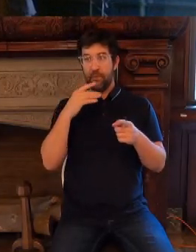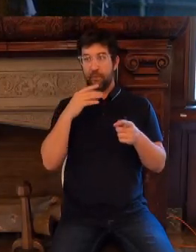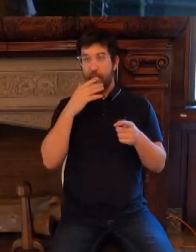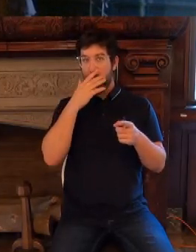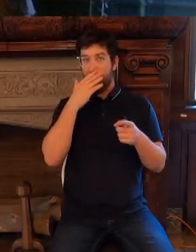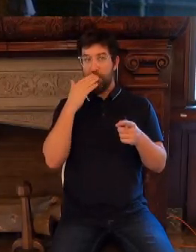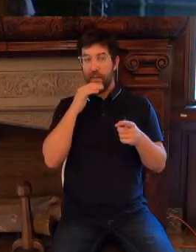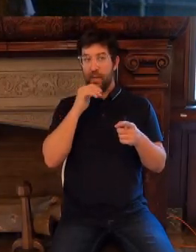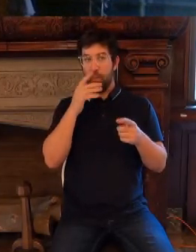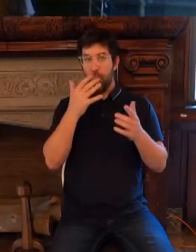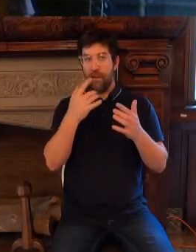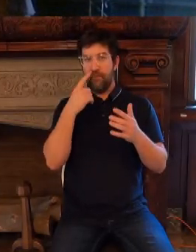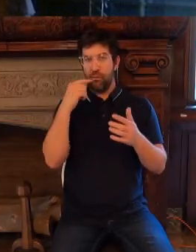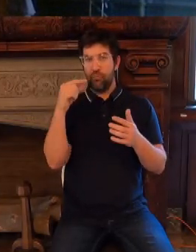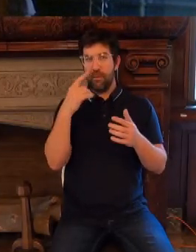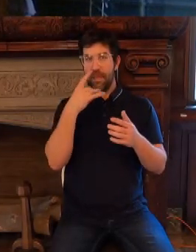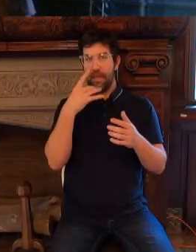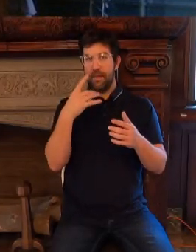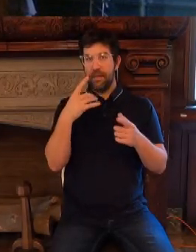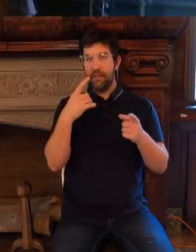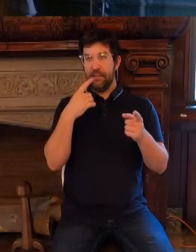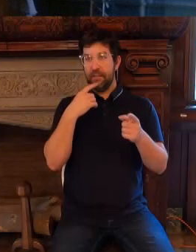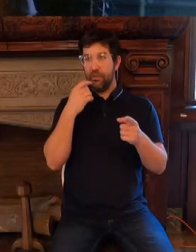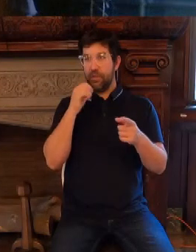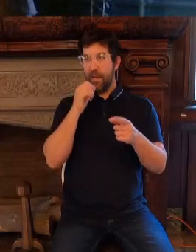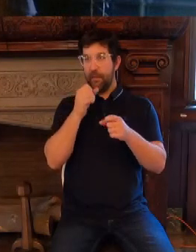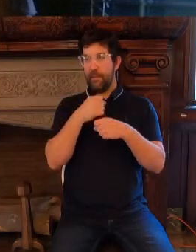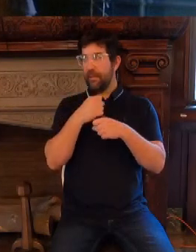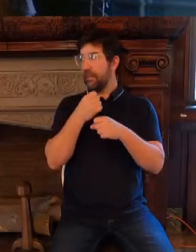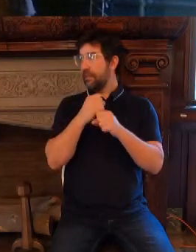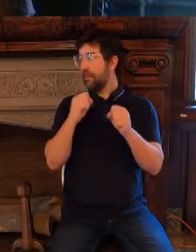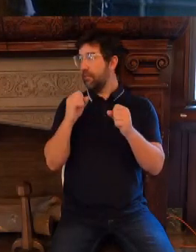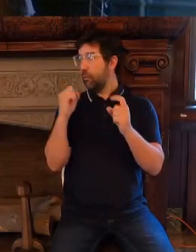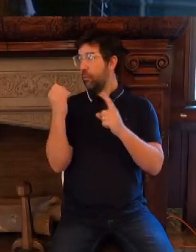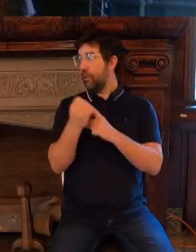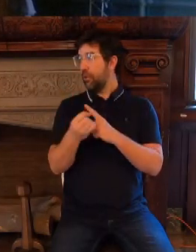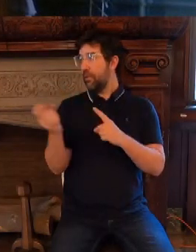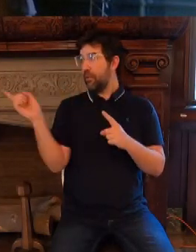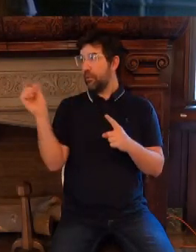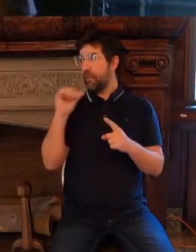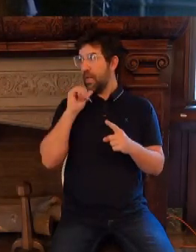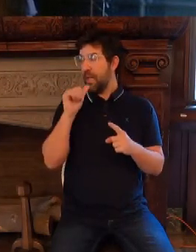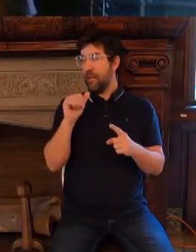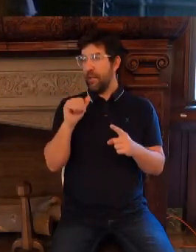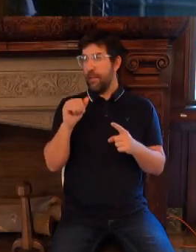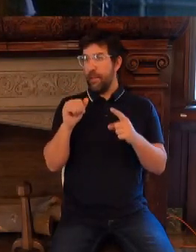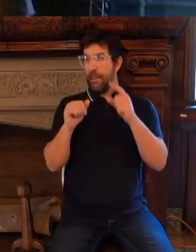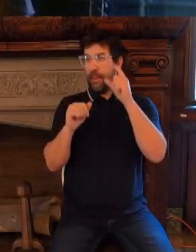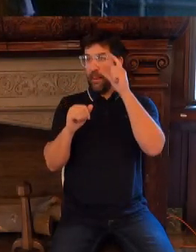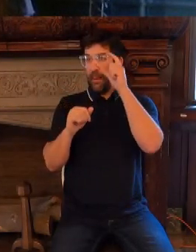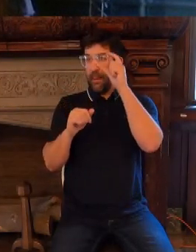Yeah. And so you're not creating the same situation here.